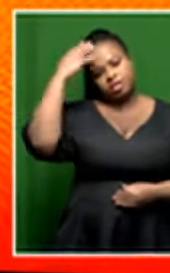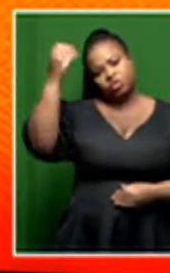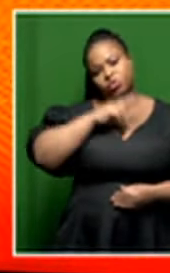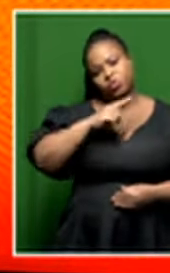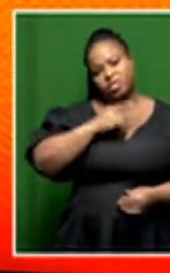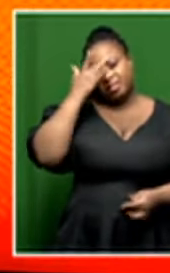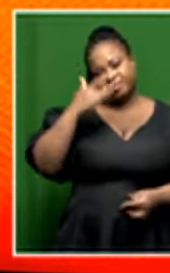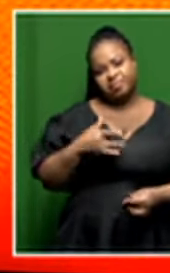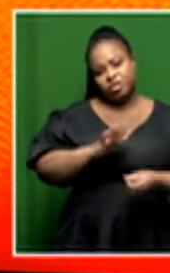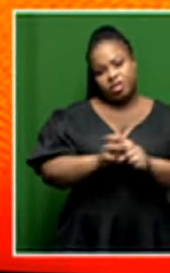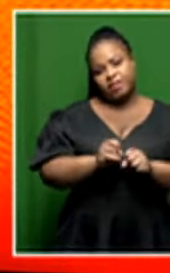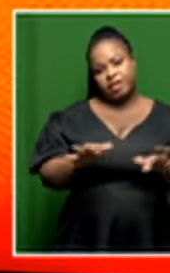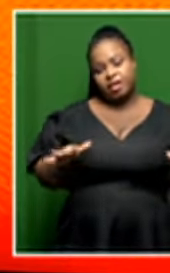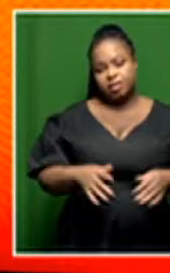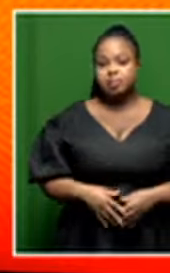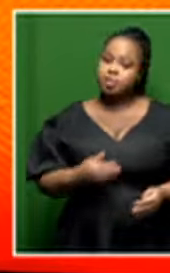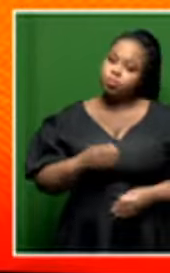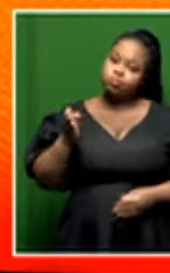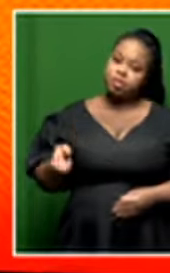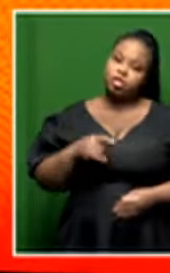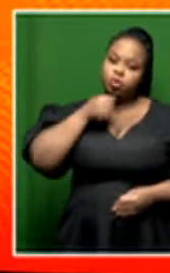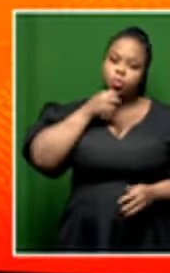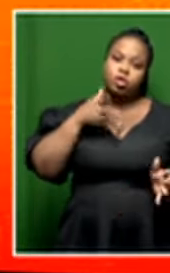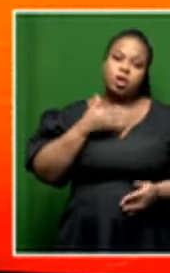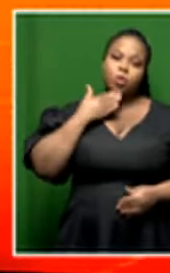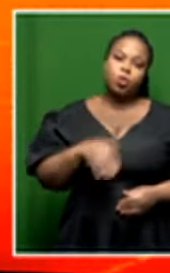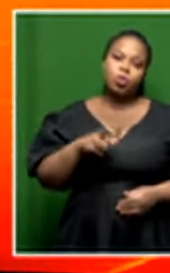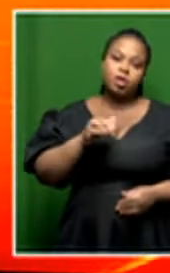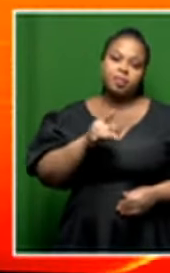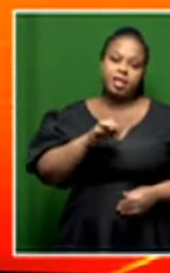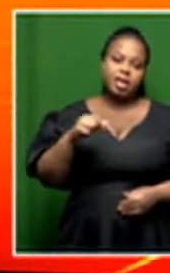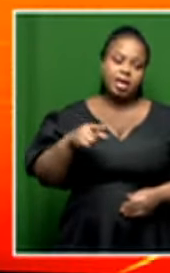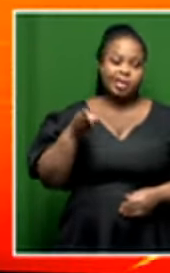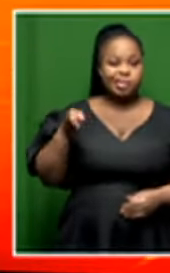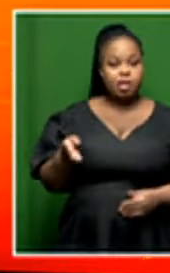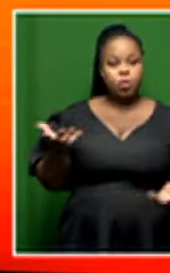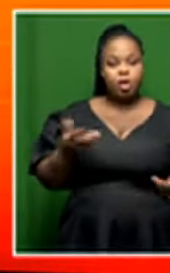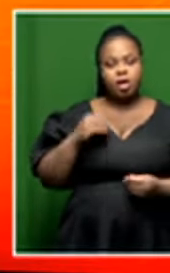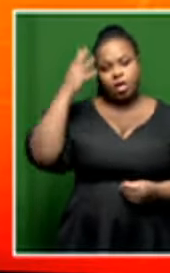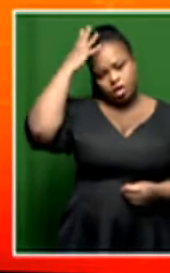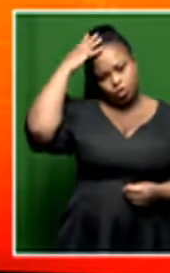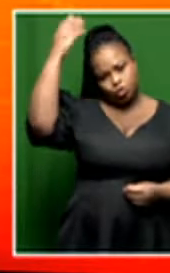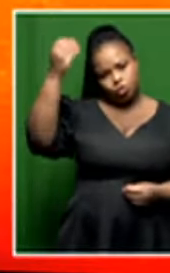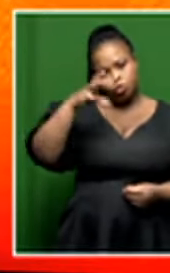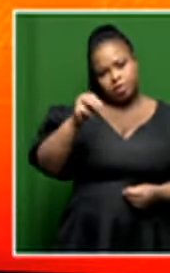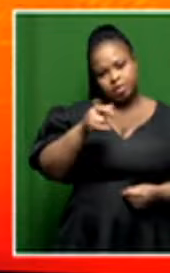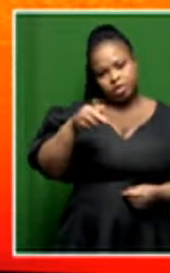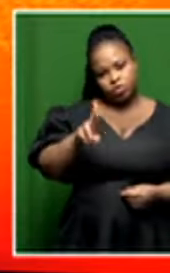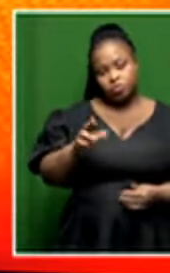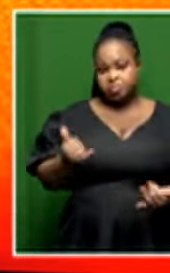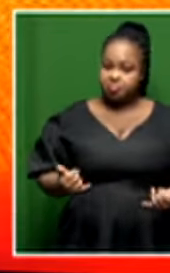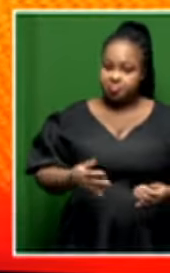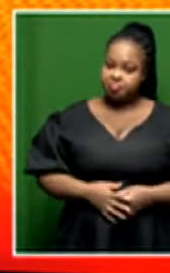battling COVID-19 complications. Let's cross over to our reporter Rapelang Radebe, who is in Maseru at this